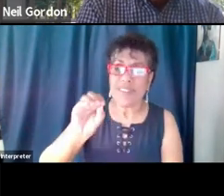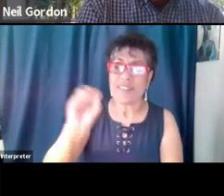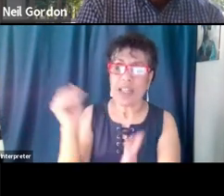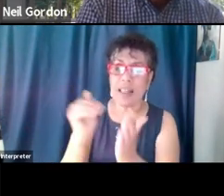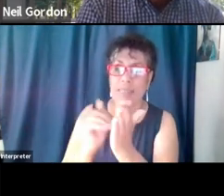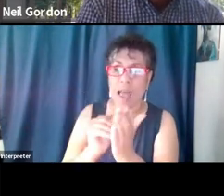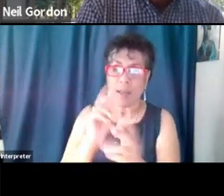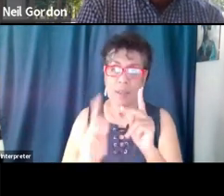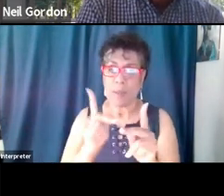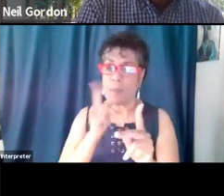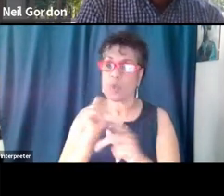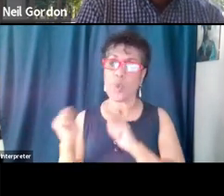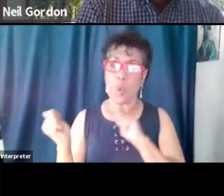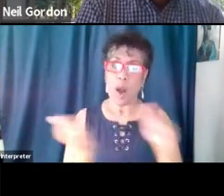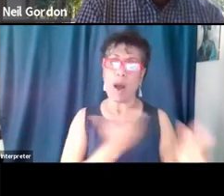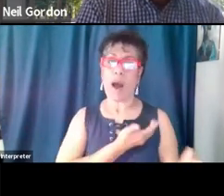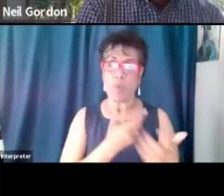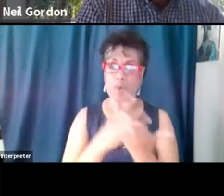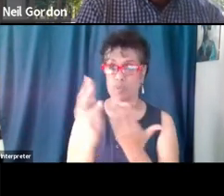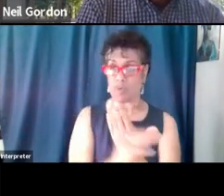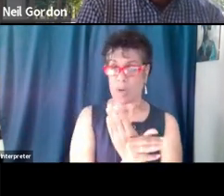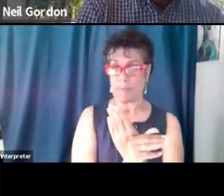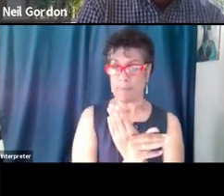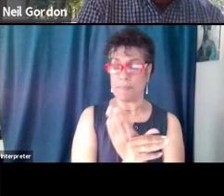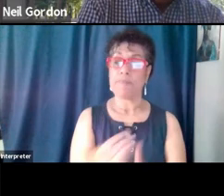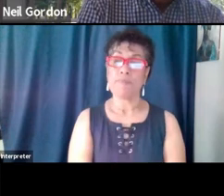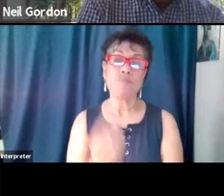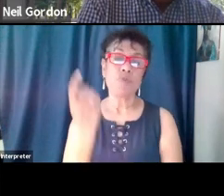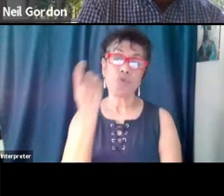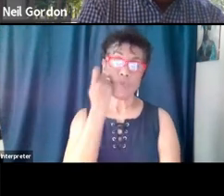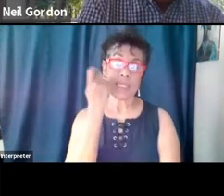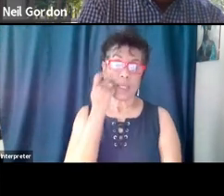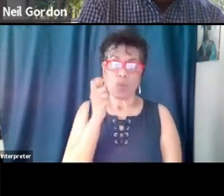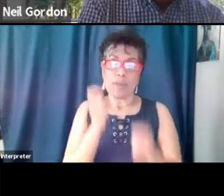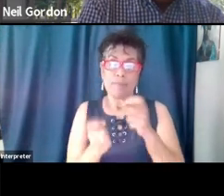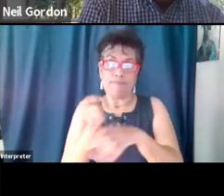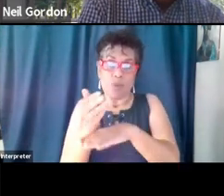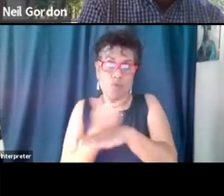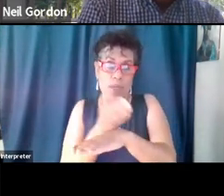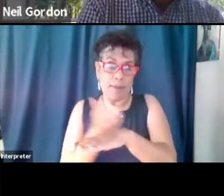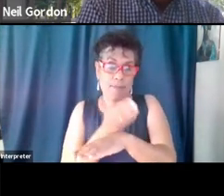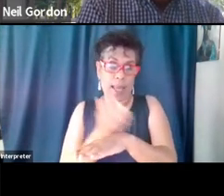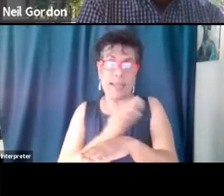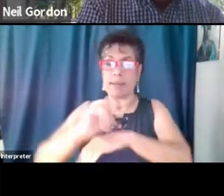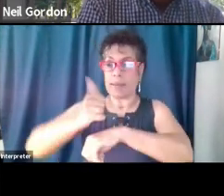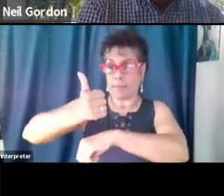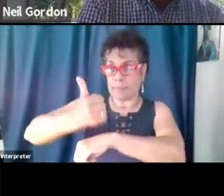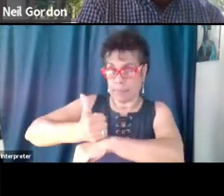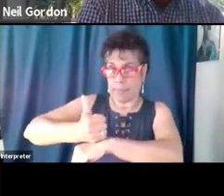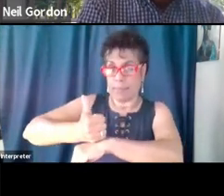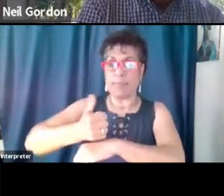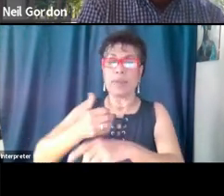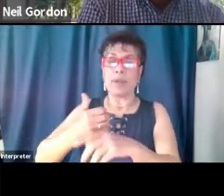all of our access initiatives. Recently, we renovated and redesigned our facilities and